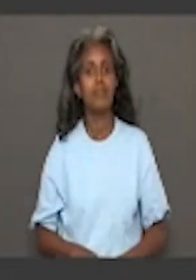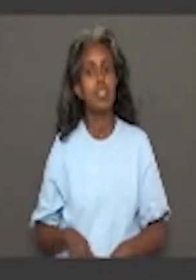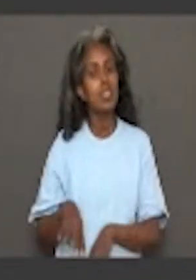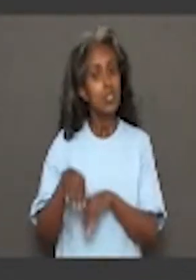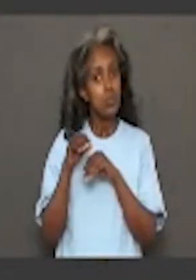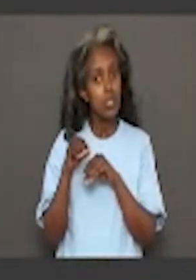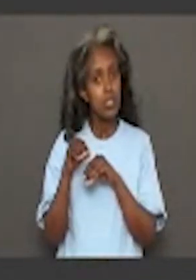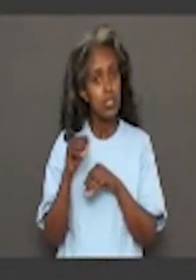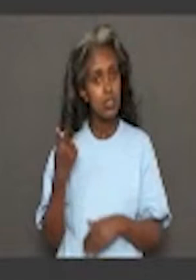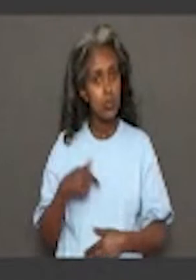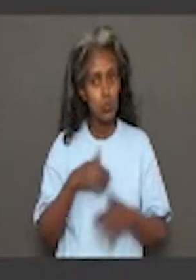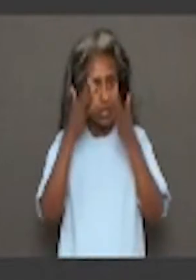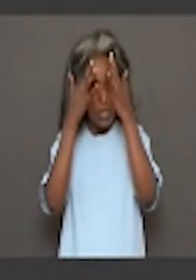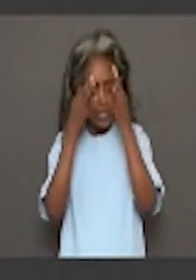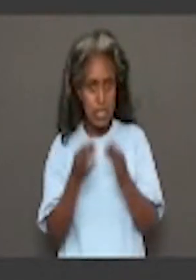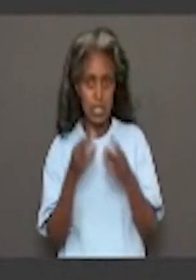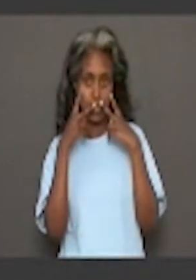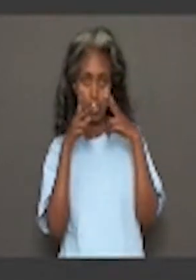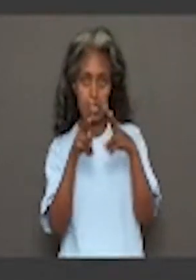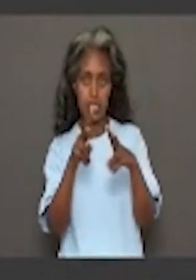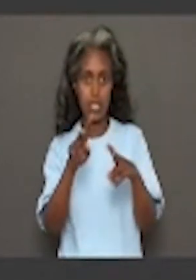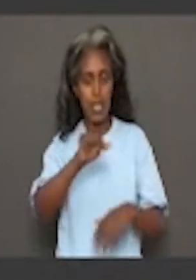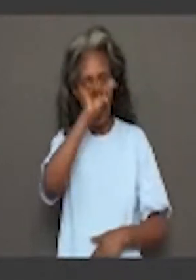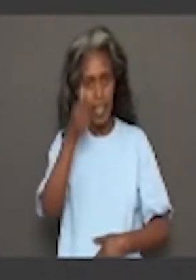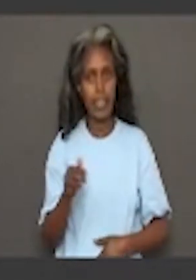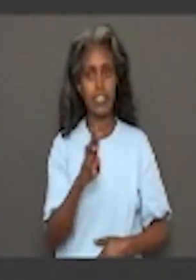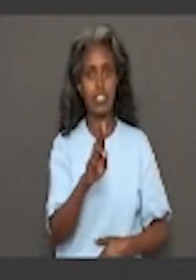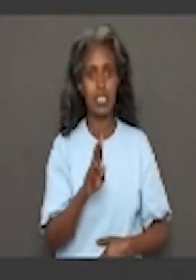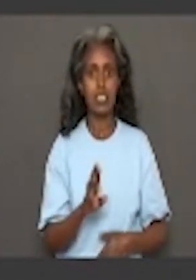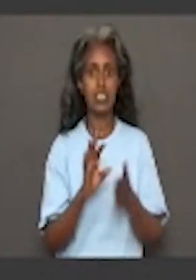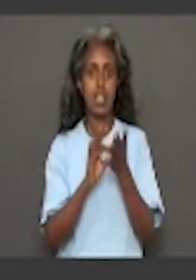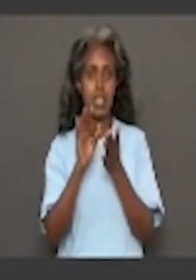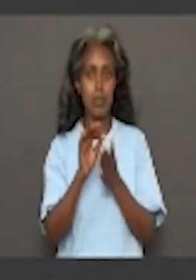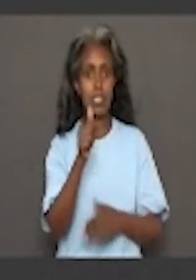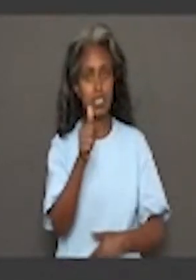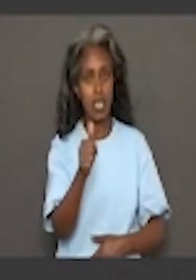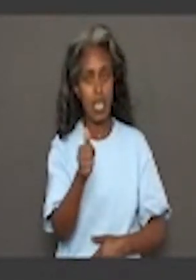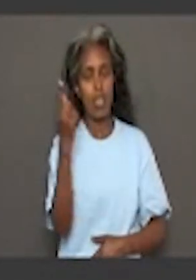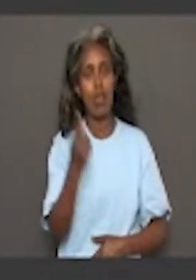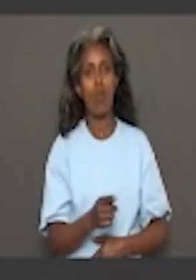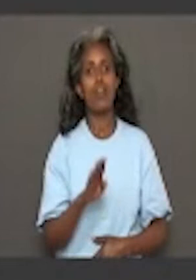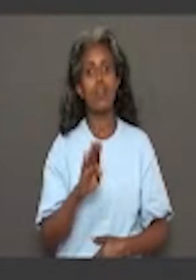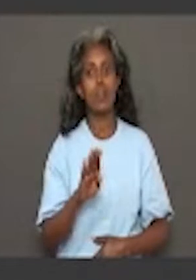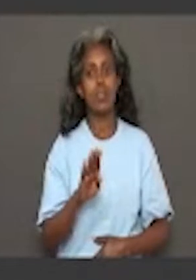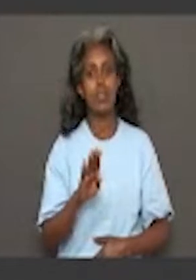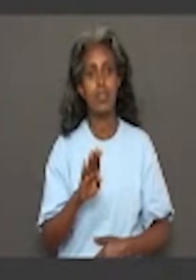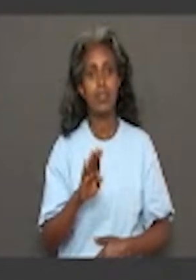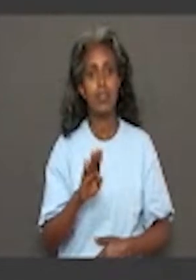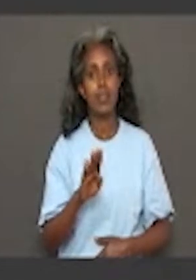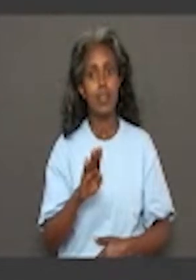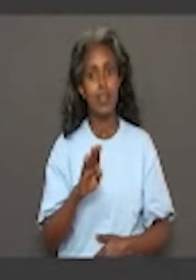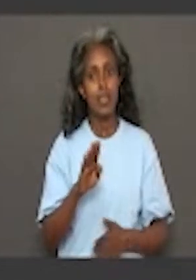Students, we have just seen that any rational number a over